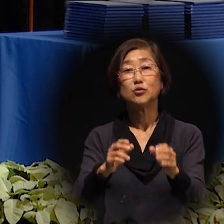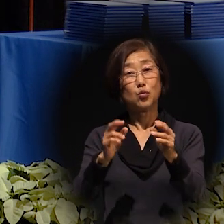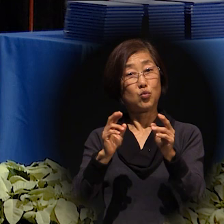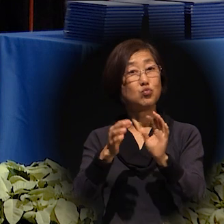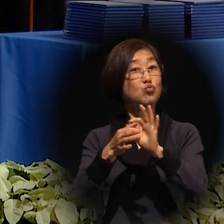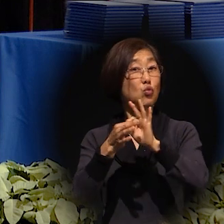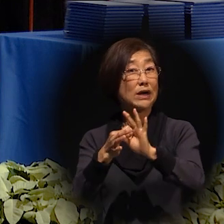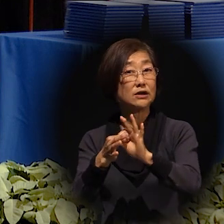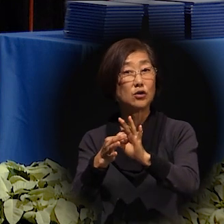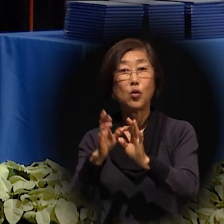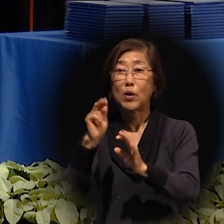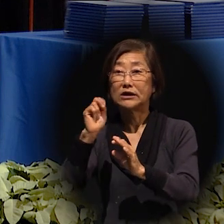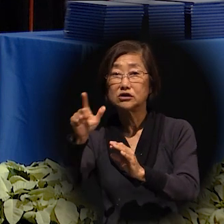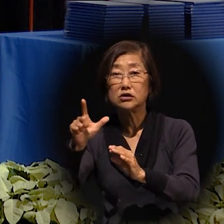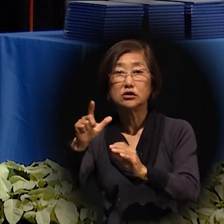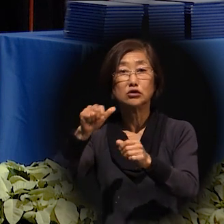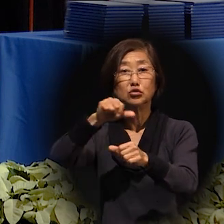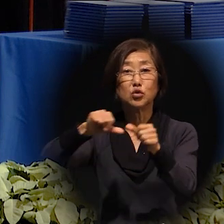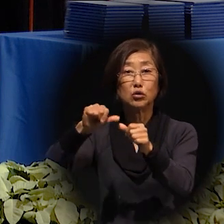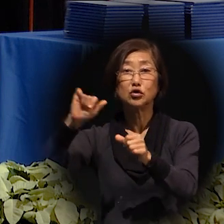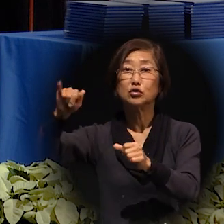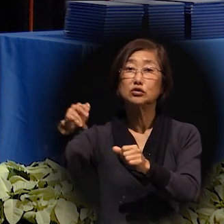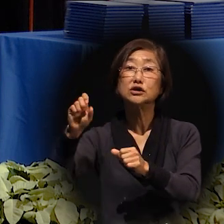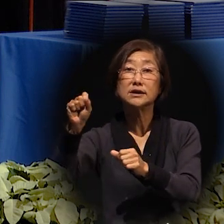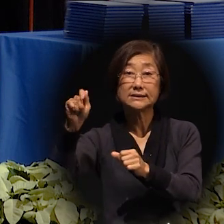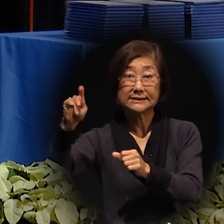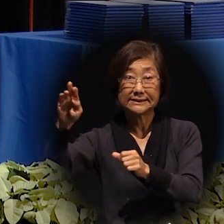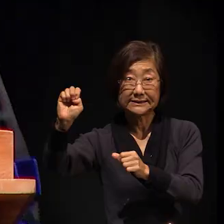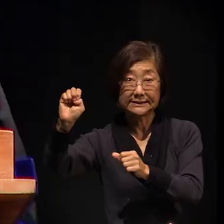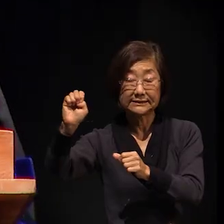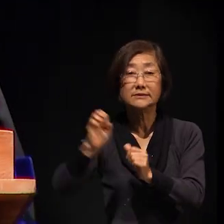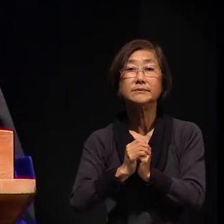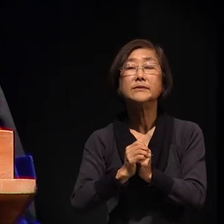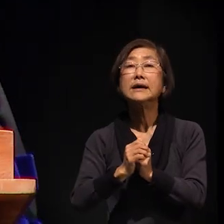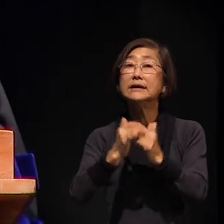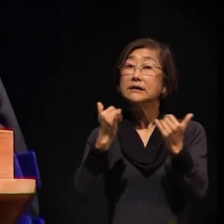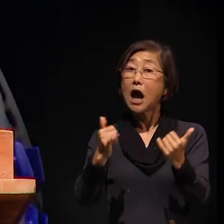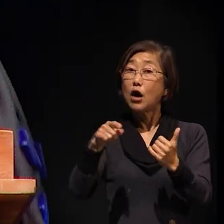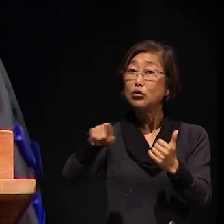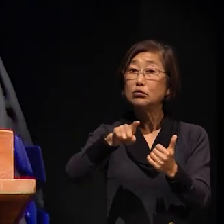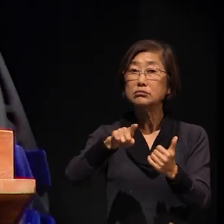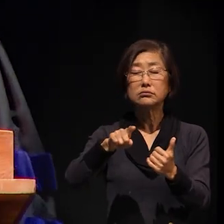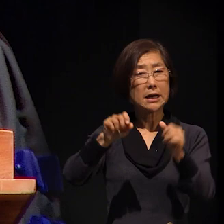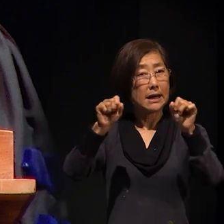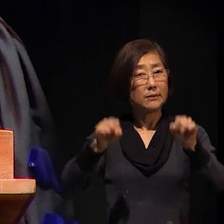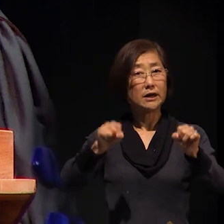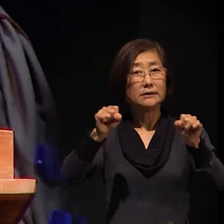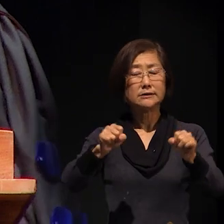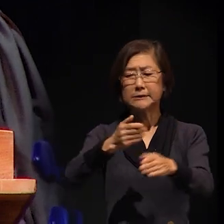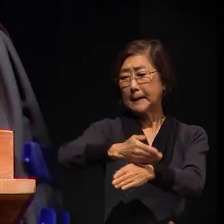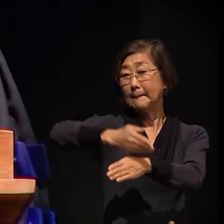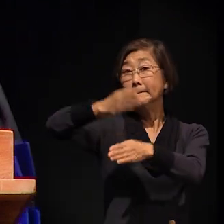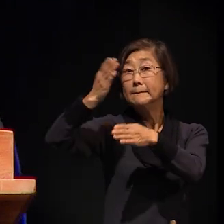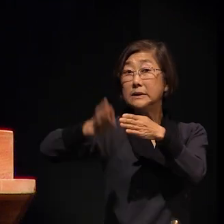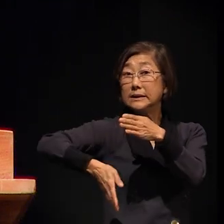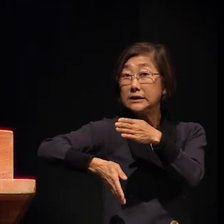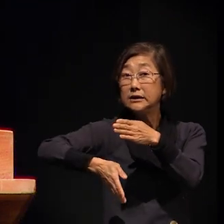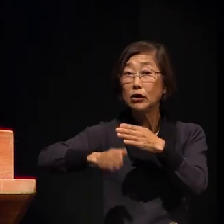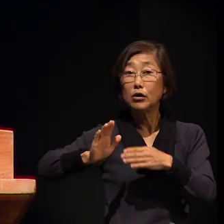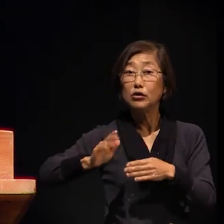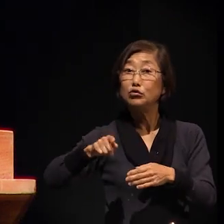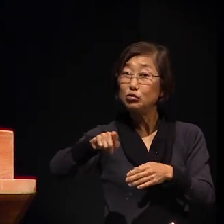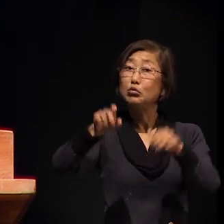actions related to racial and social justice. Now that you've been able to